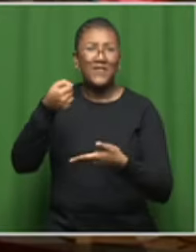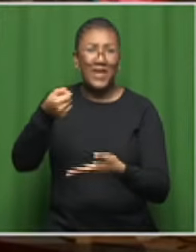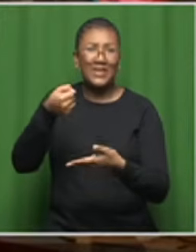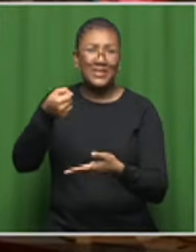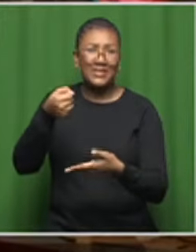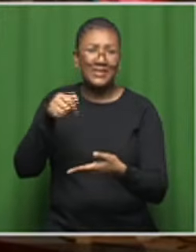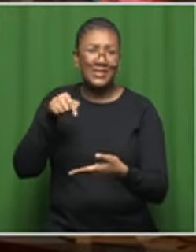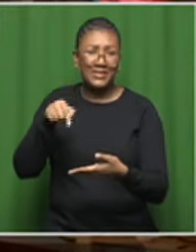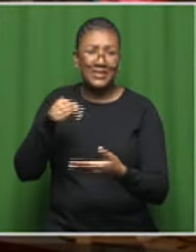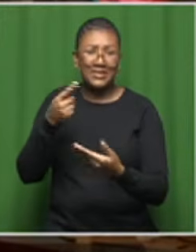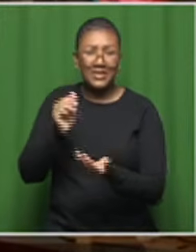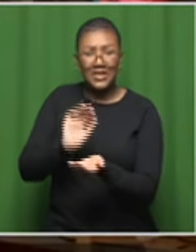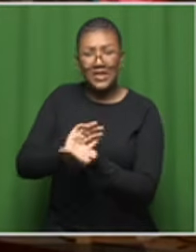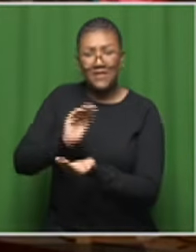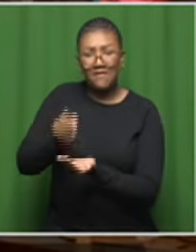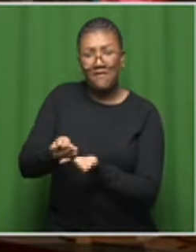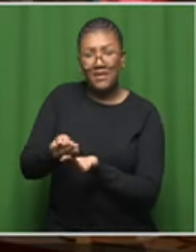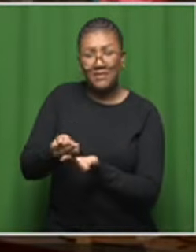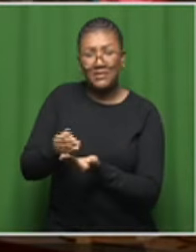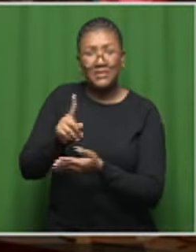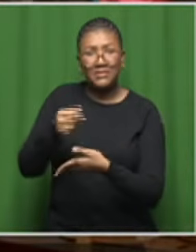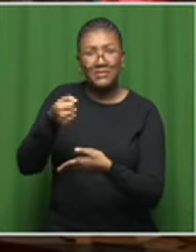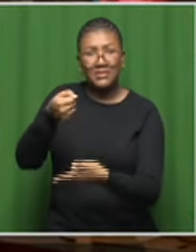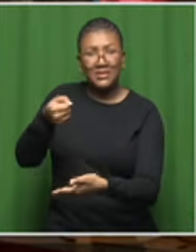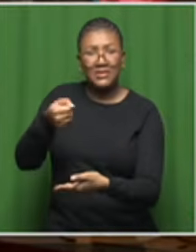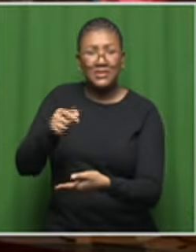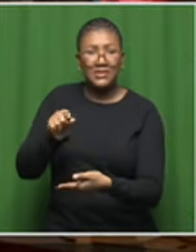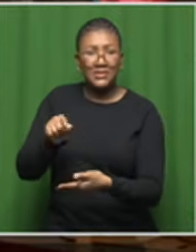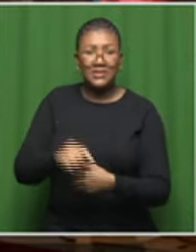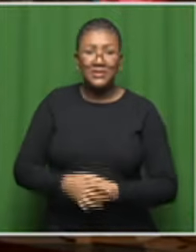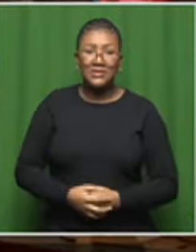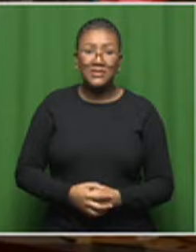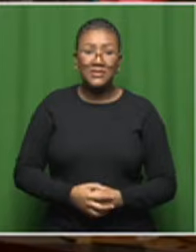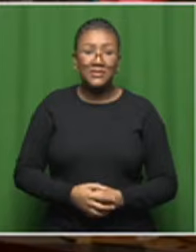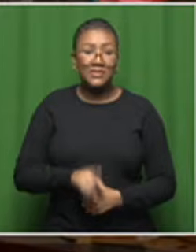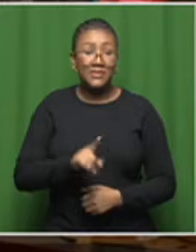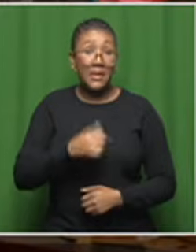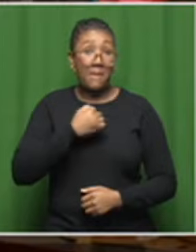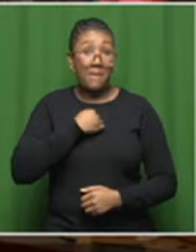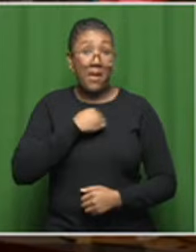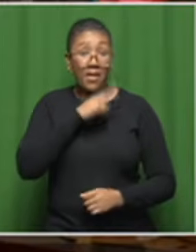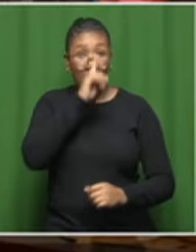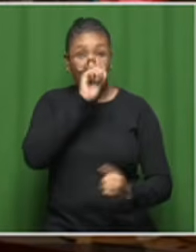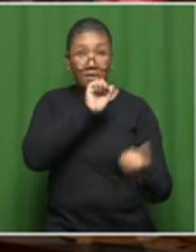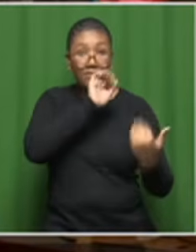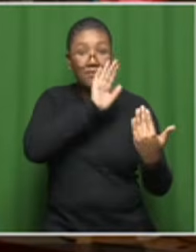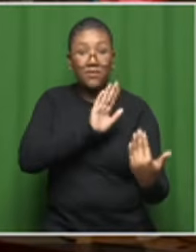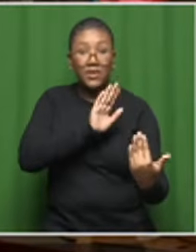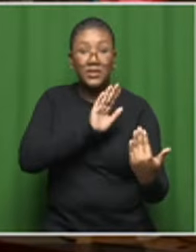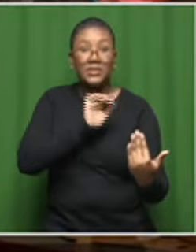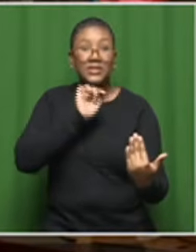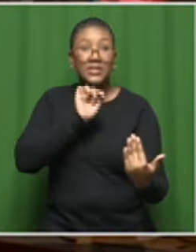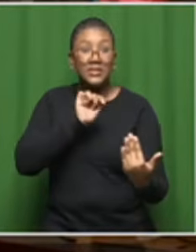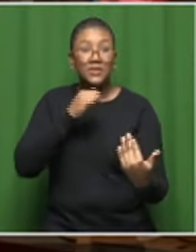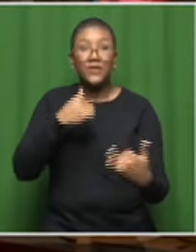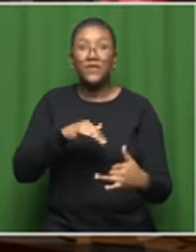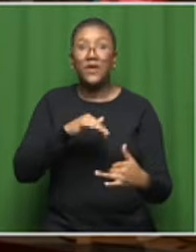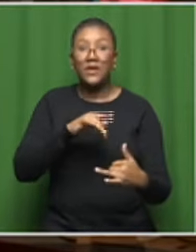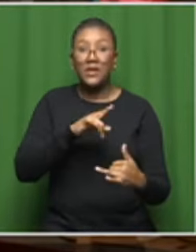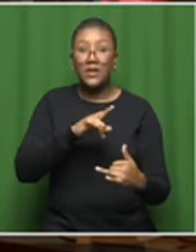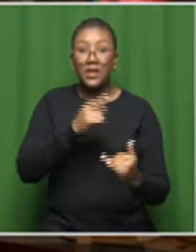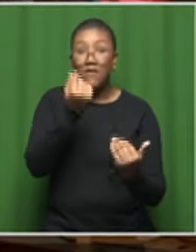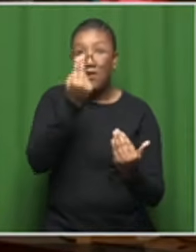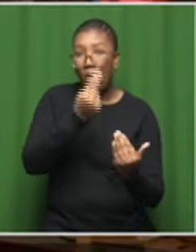I think, from my perspective, I think the art scene is still growing. Like I said before, we're